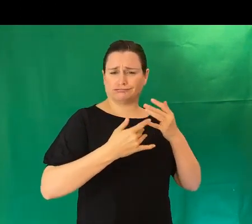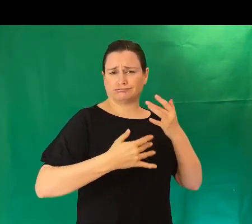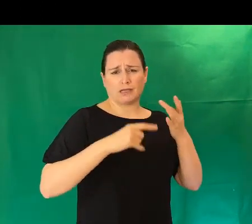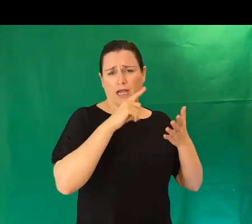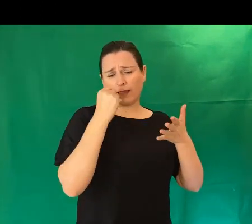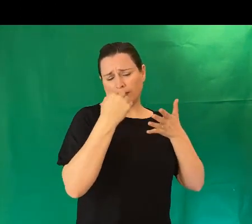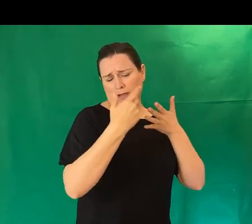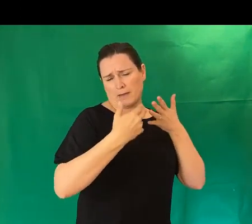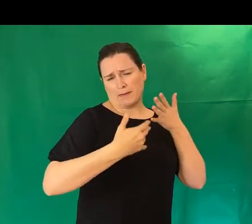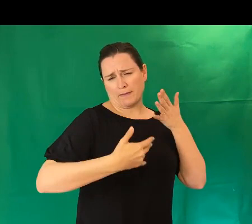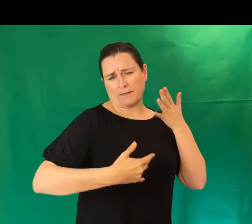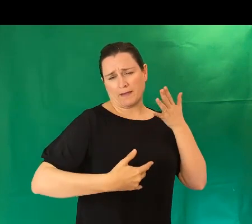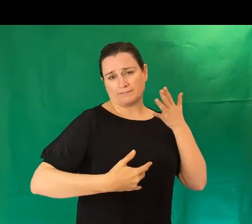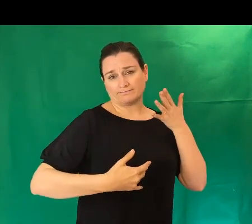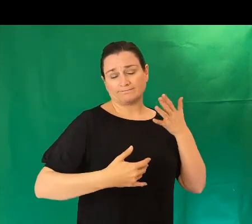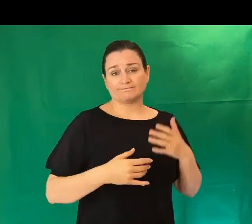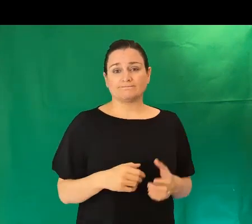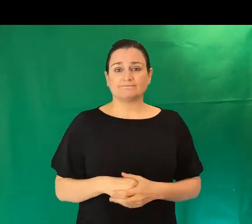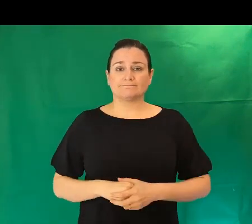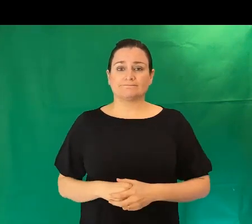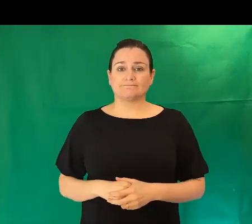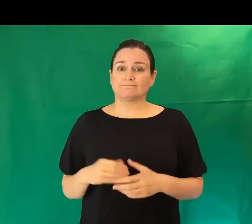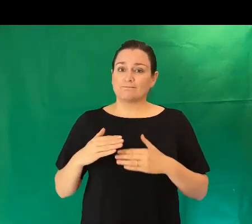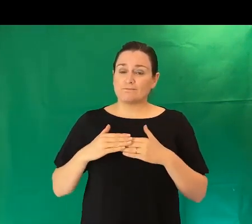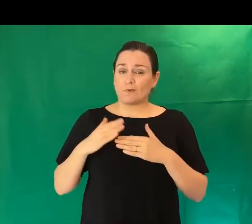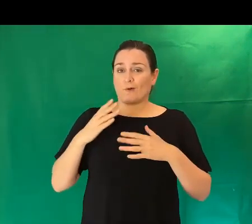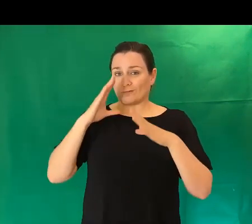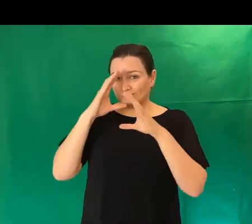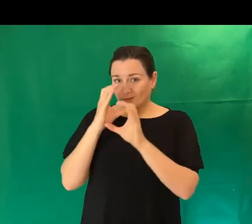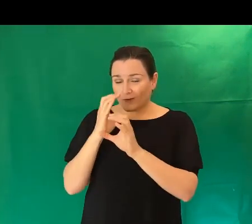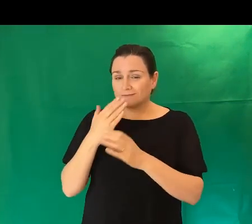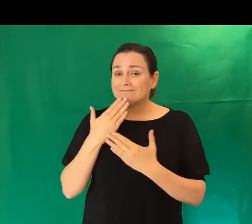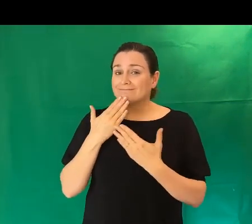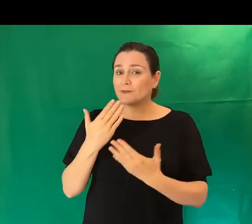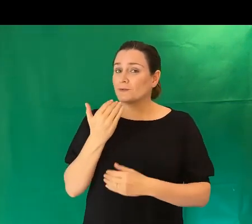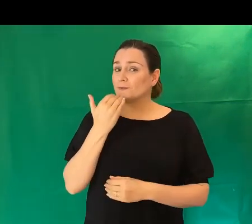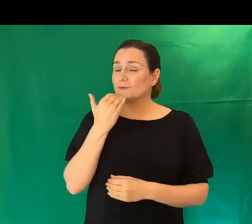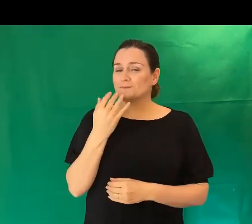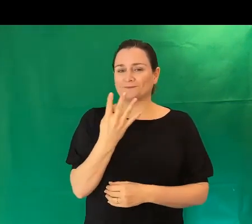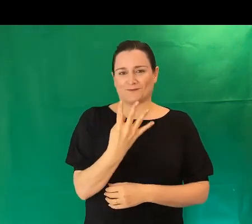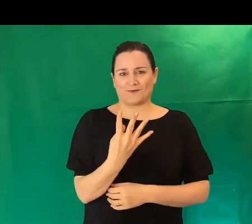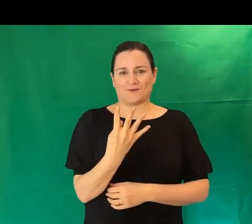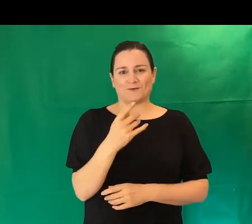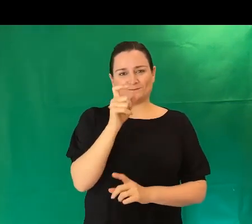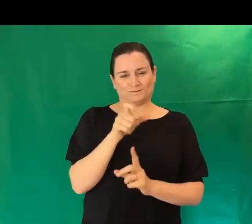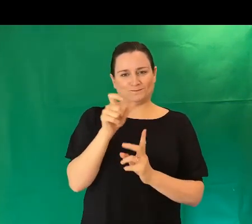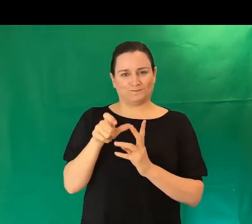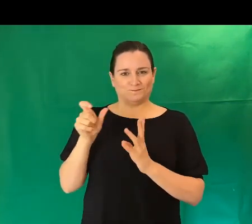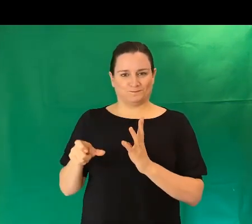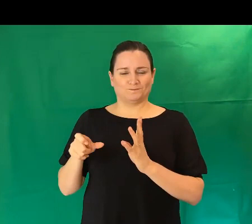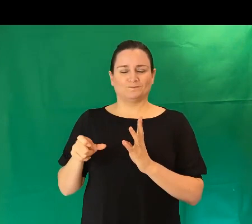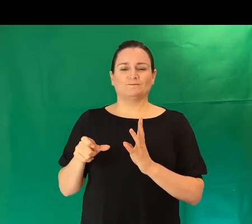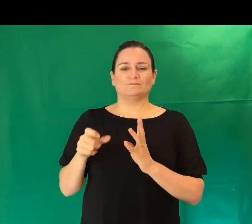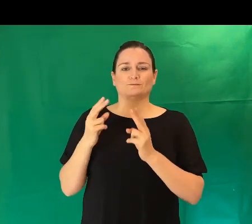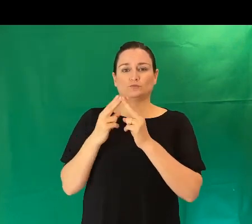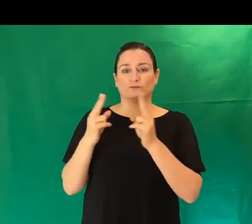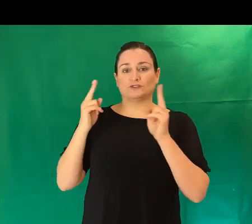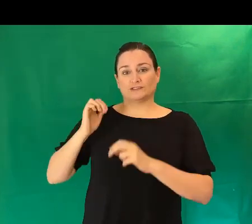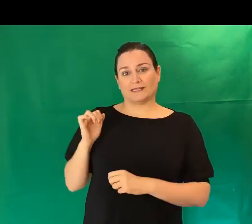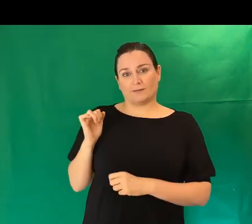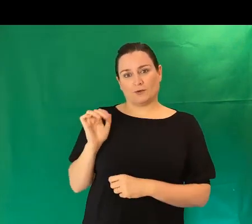mention by name, but I do want to particularly mention 4 colleagues from the University of